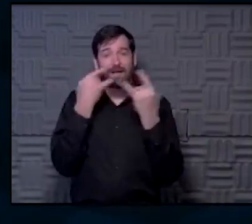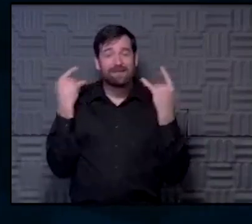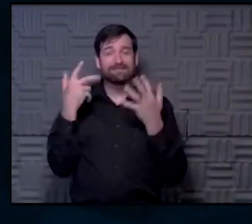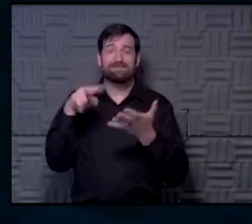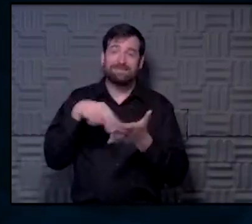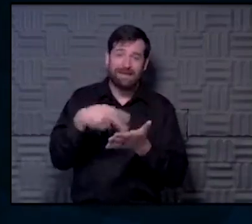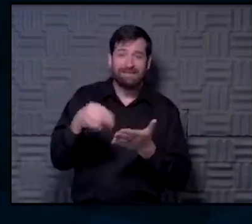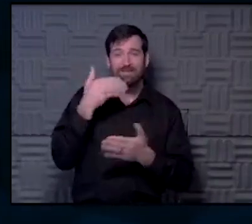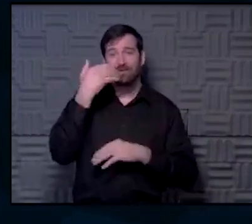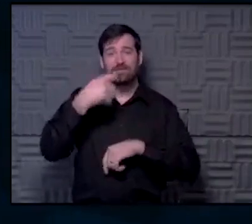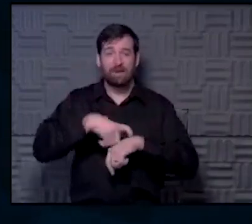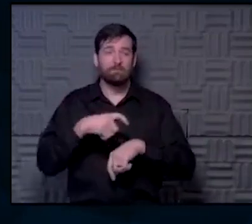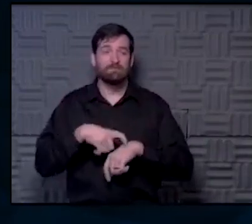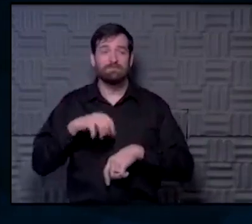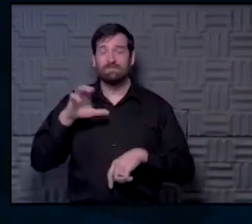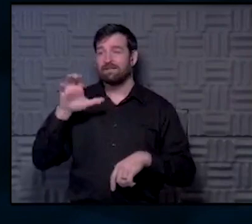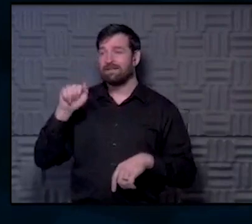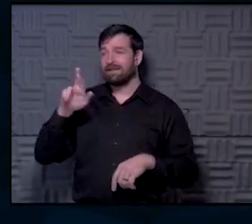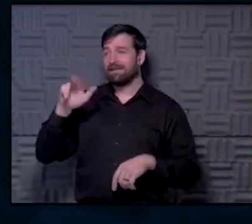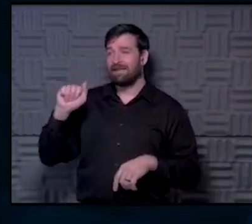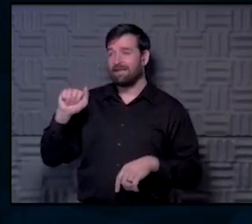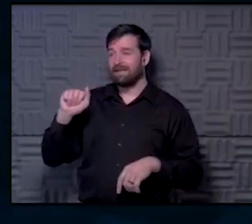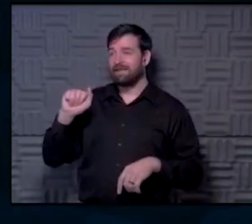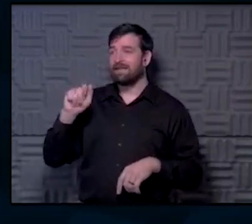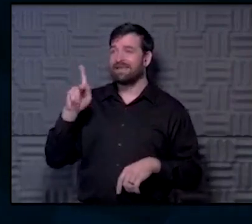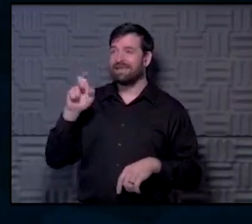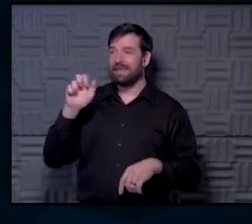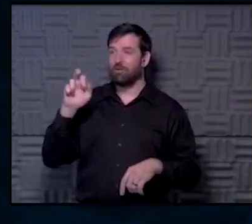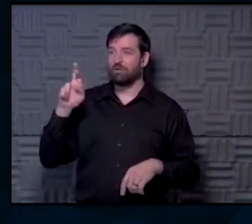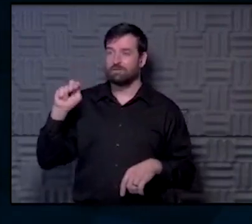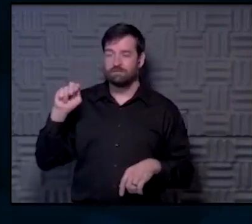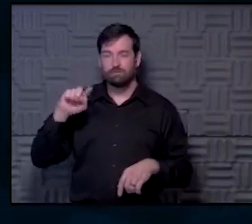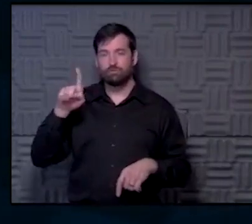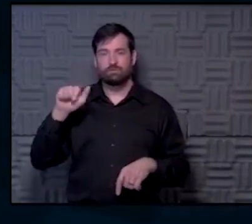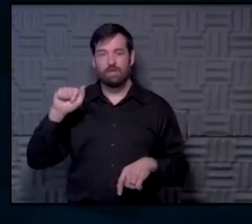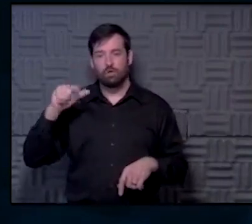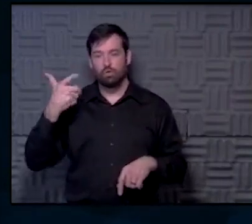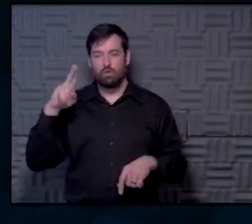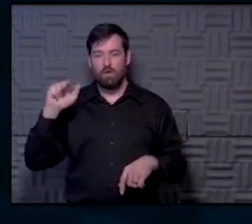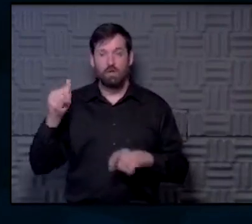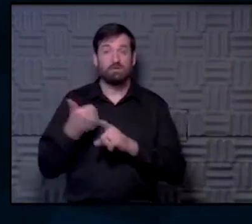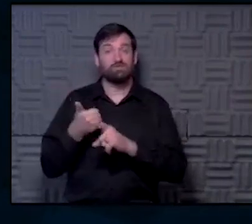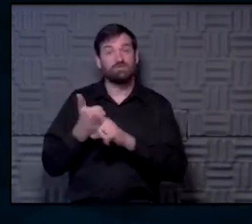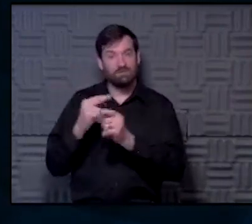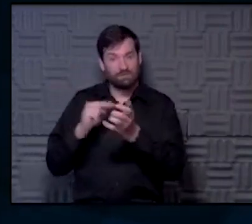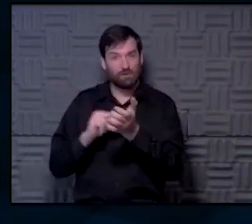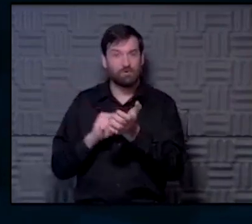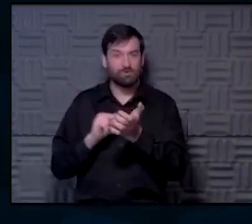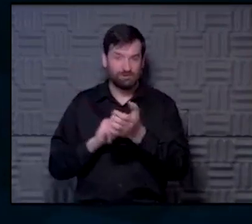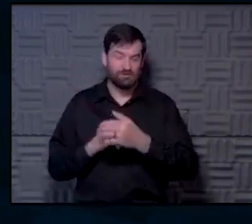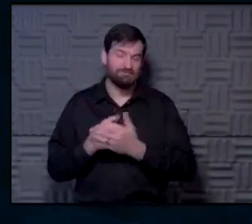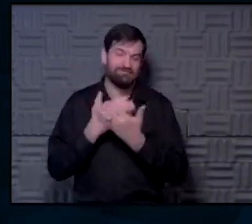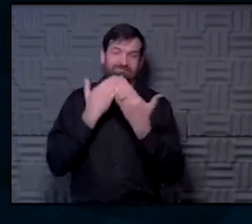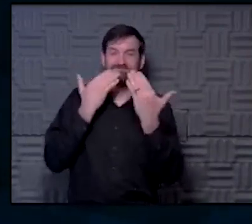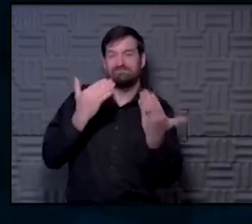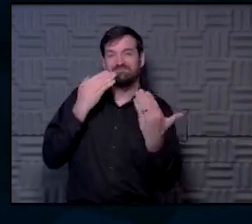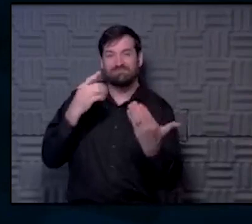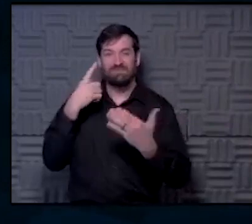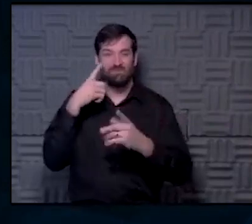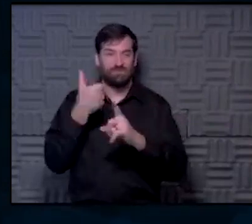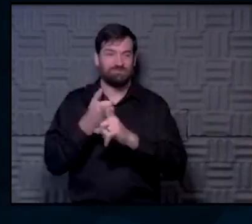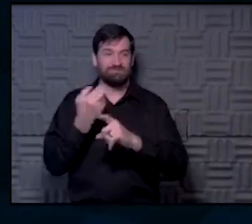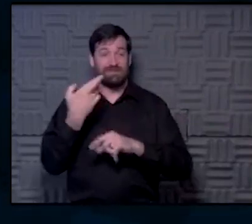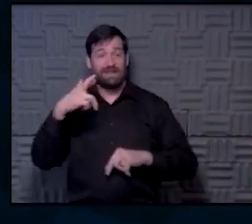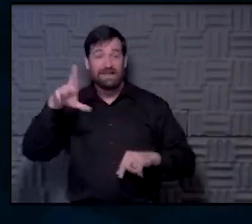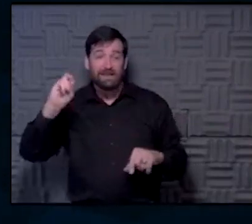good time. That's Karen Zaguna. She is actually a frontline worker and a nurse, so please thank her for being a hero